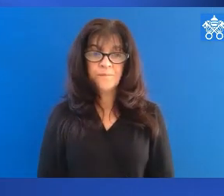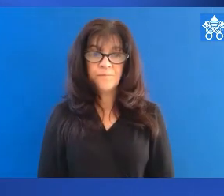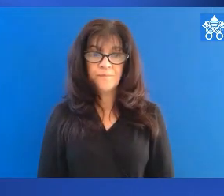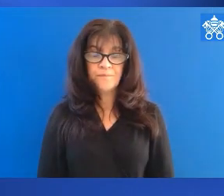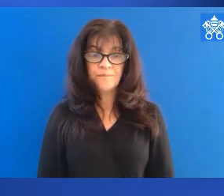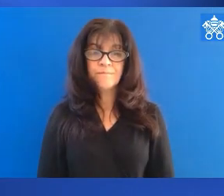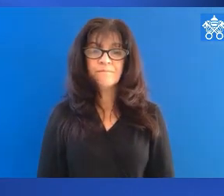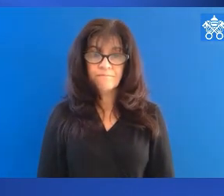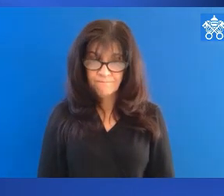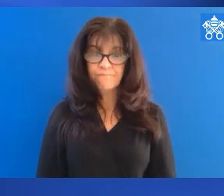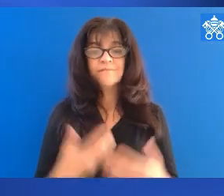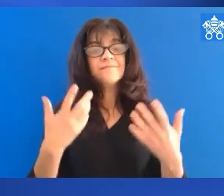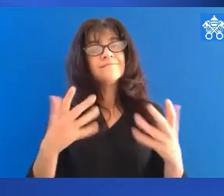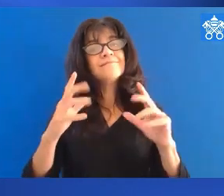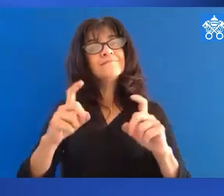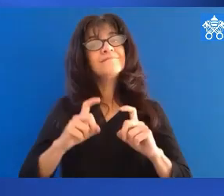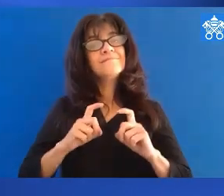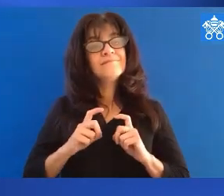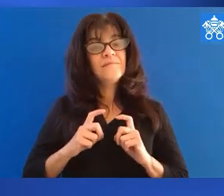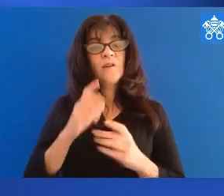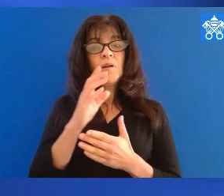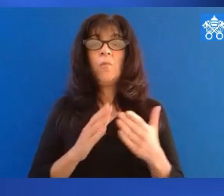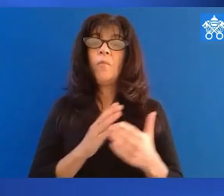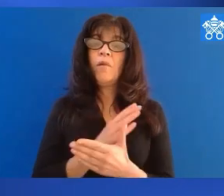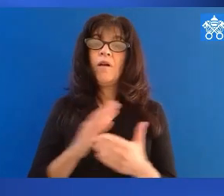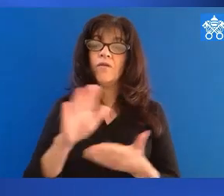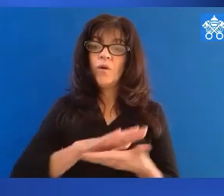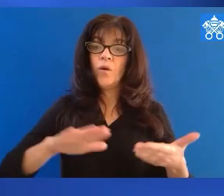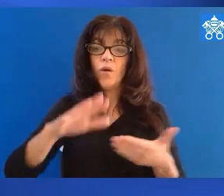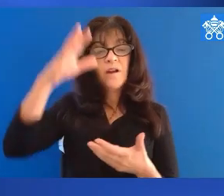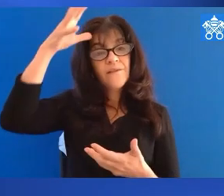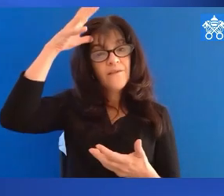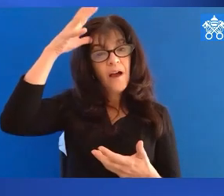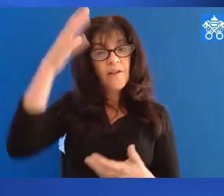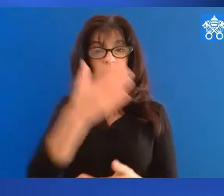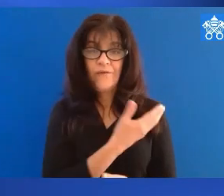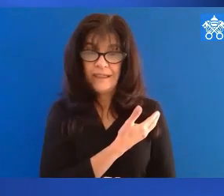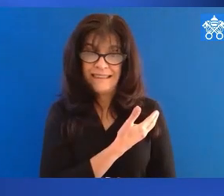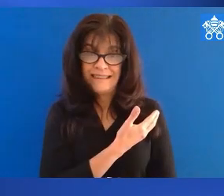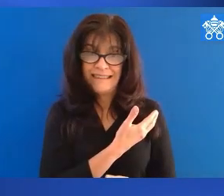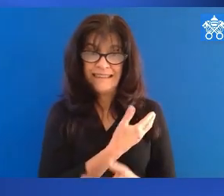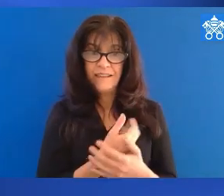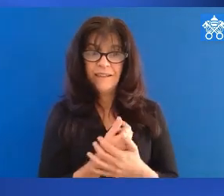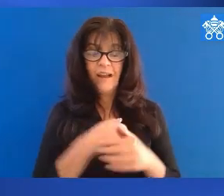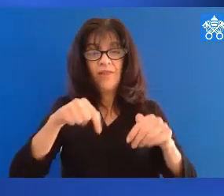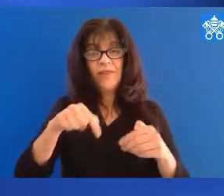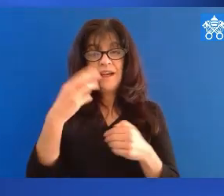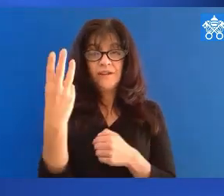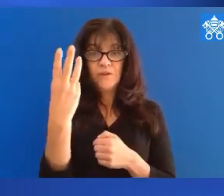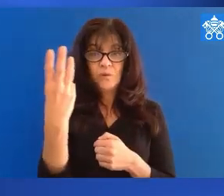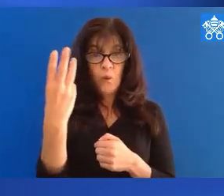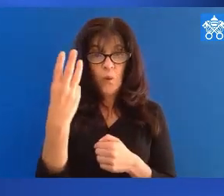There we have it, the apostolic blessing from the Holy Father, our Pope Francis. On